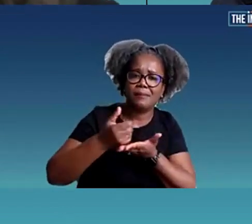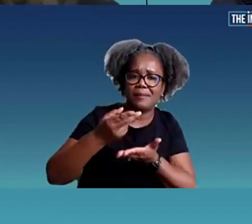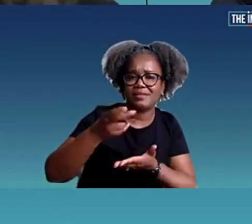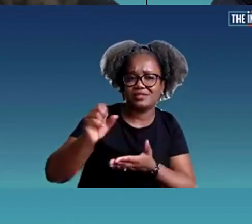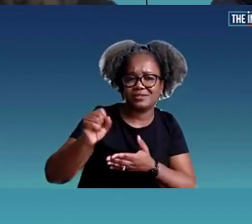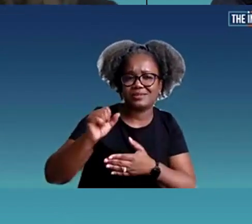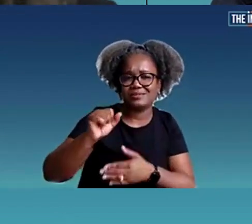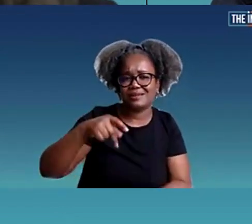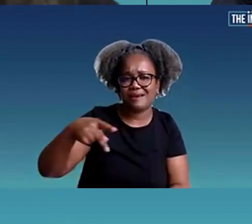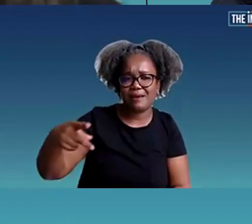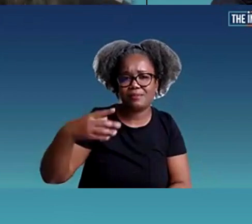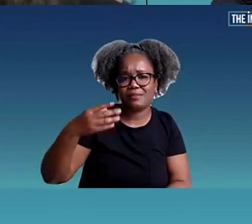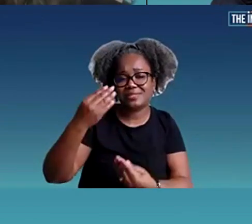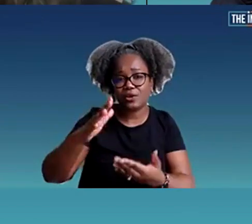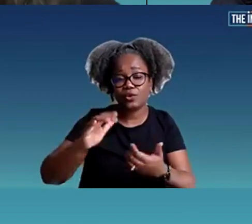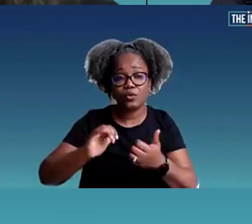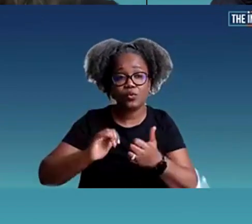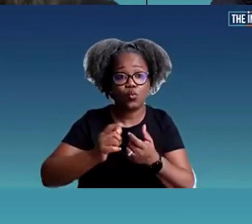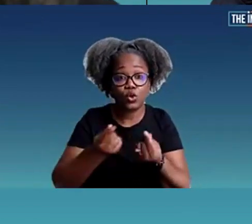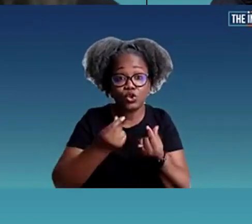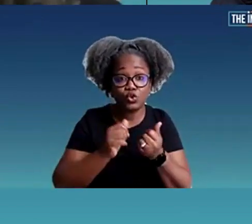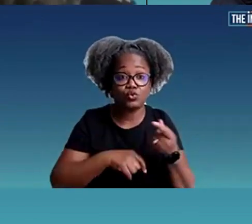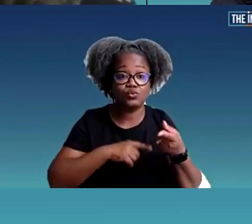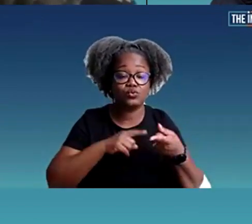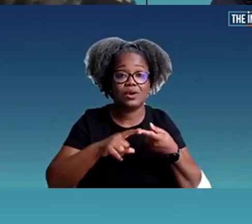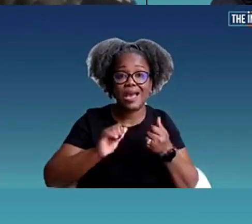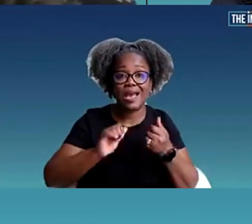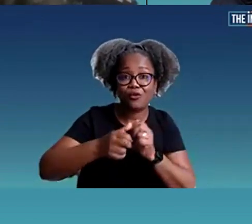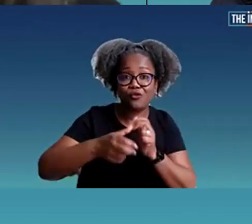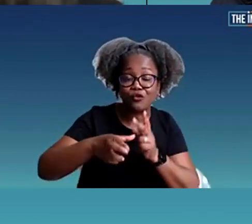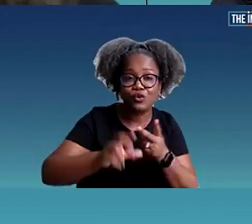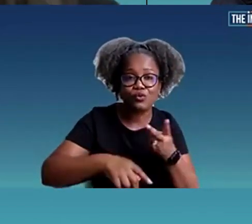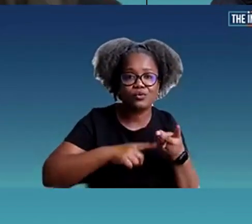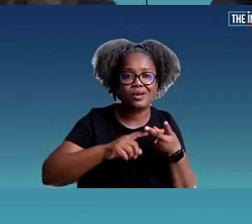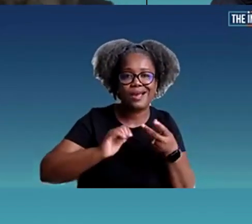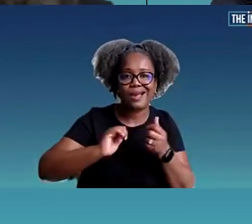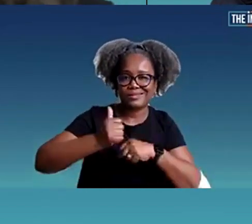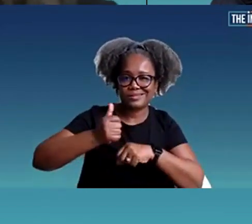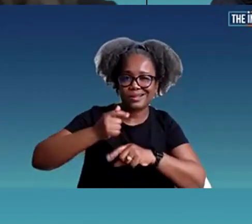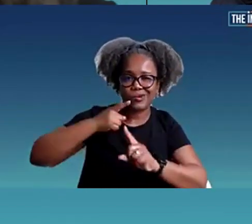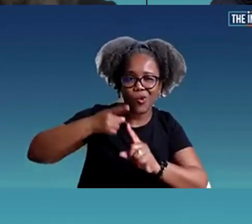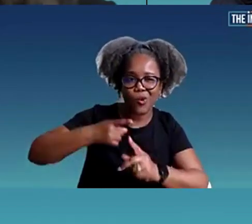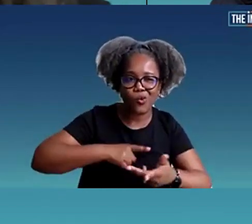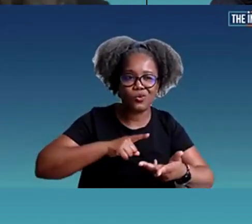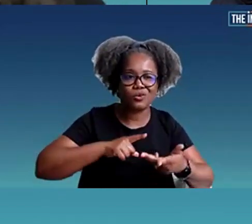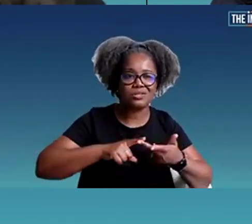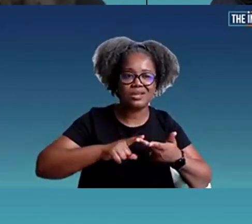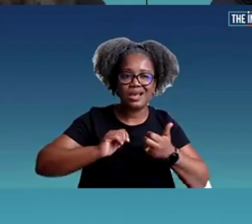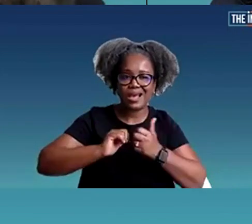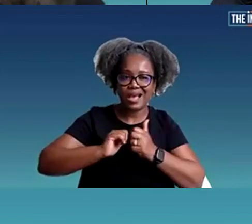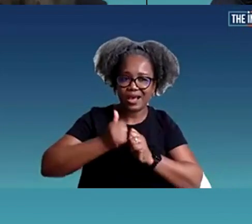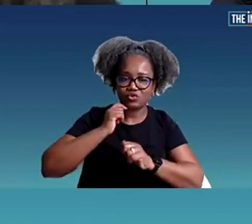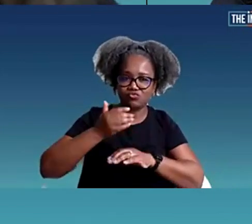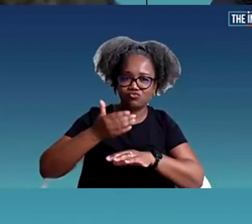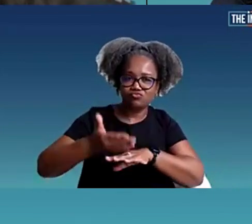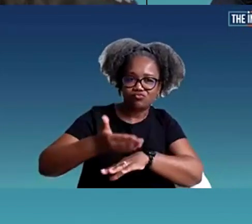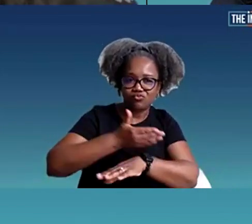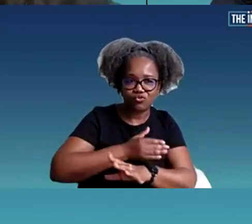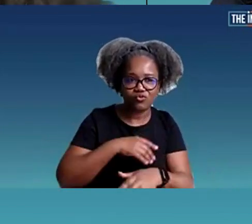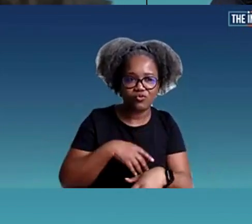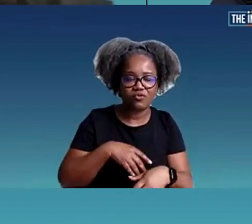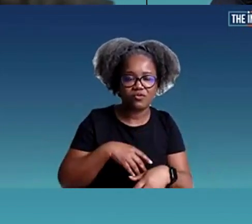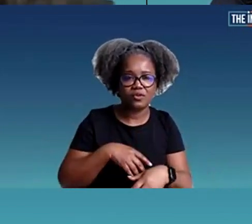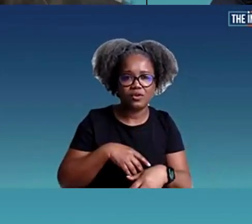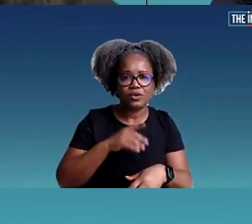for improvement. You're going to track these goals quarterly. You're going to initiate quality improvement processes